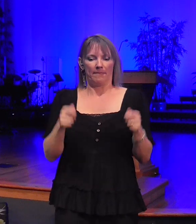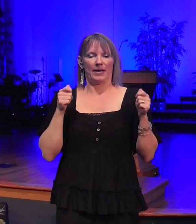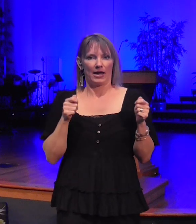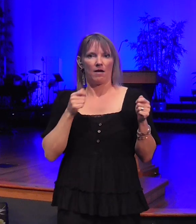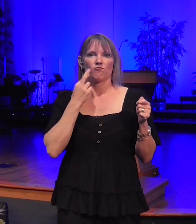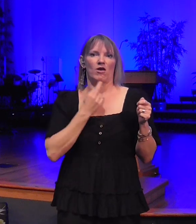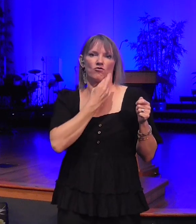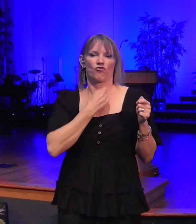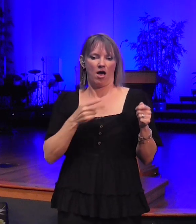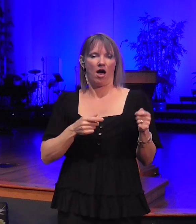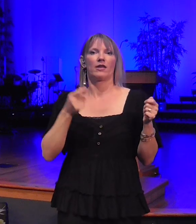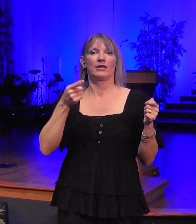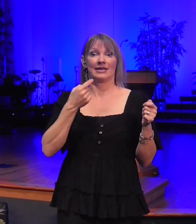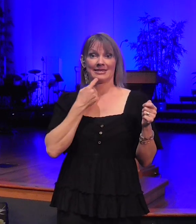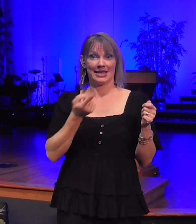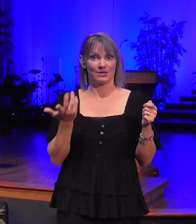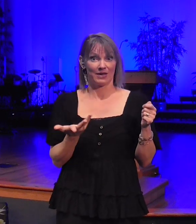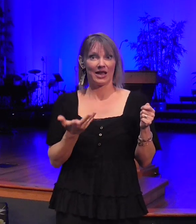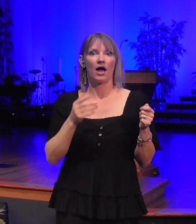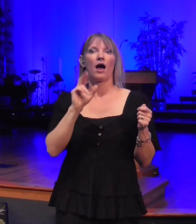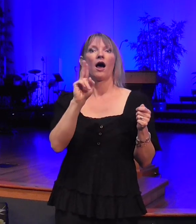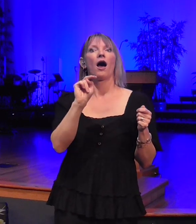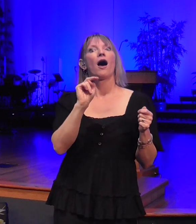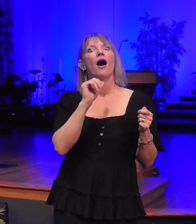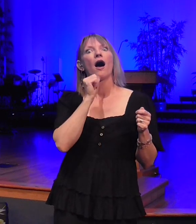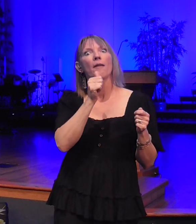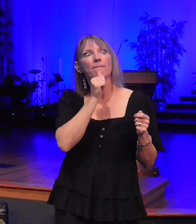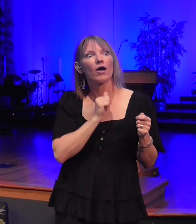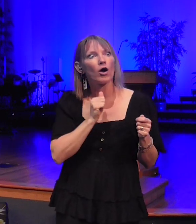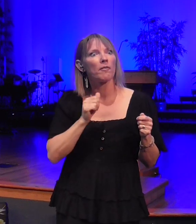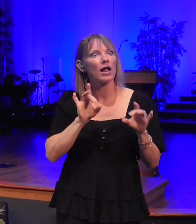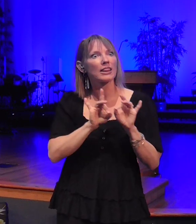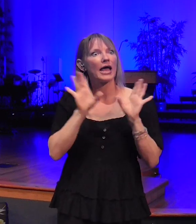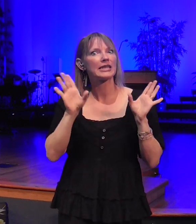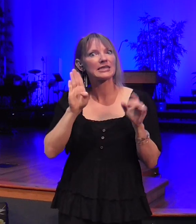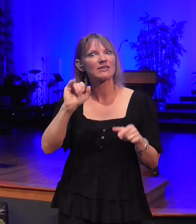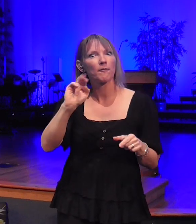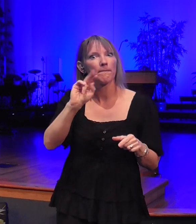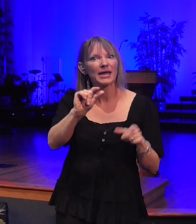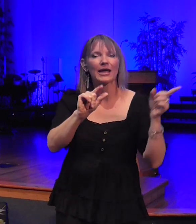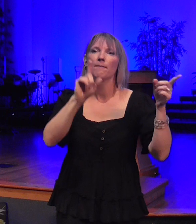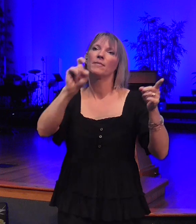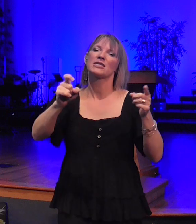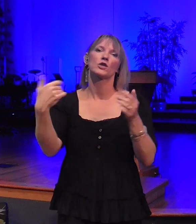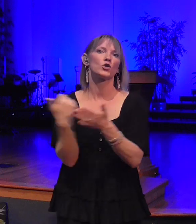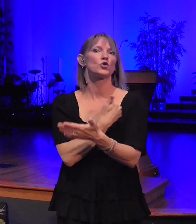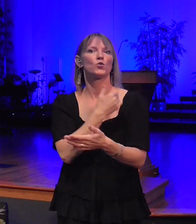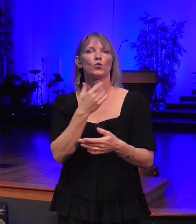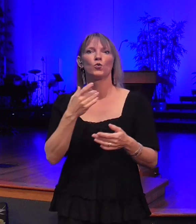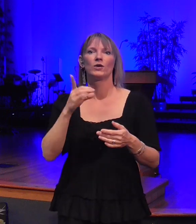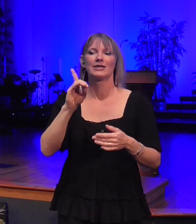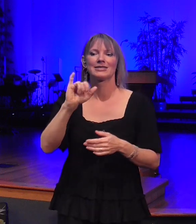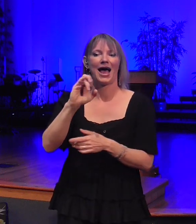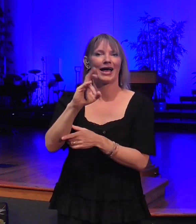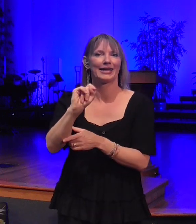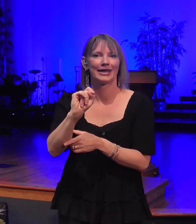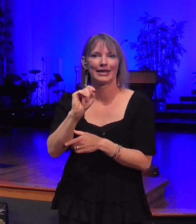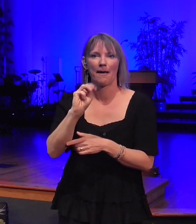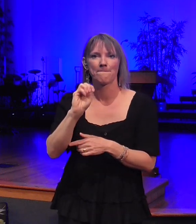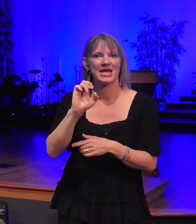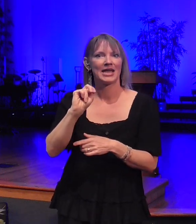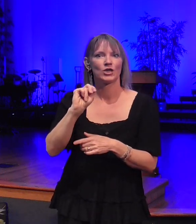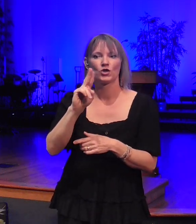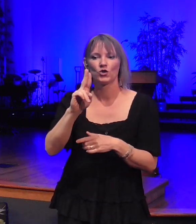over the top? The Unbearable Lightness of Being. Must have been a new diet menu. I don't know why it was there, but it was. And then